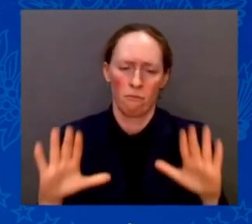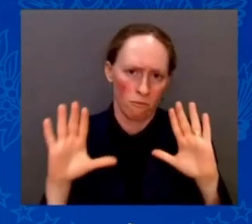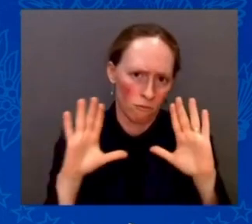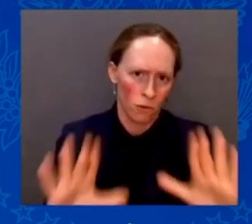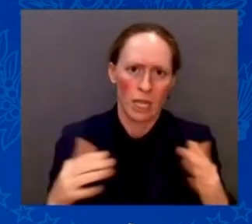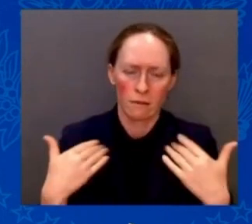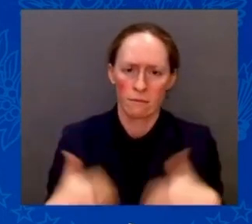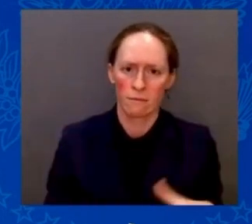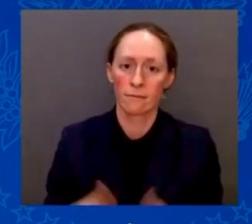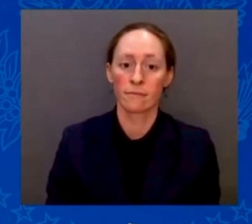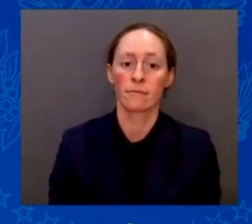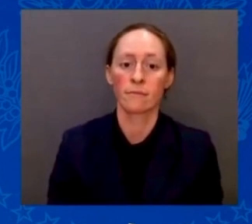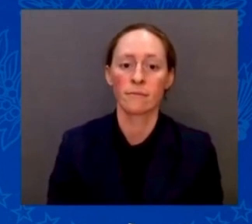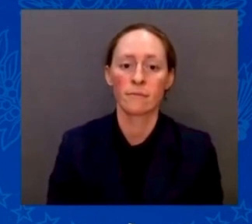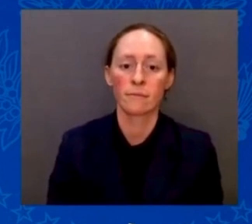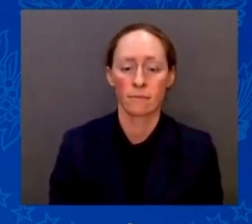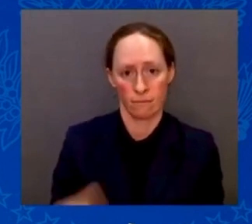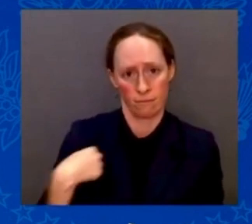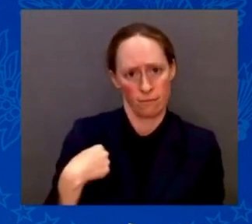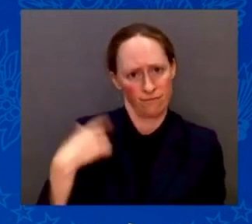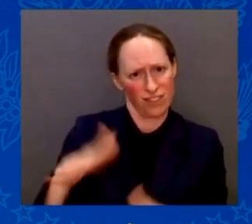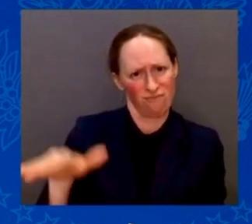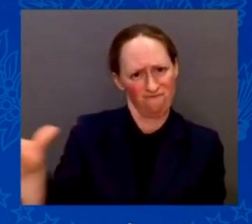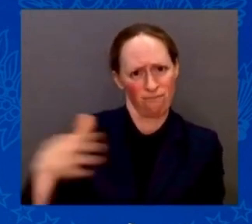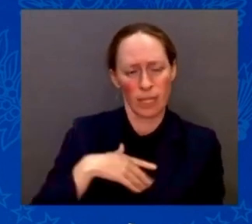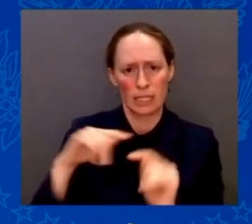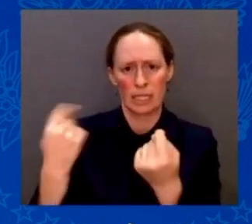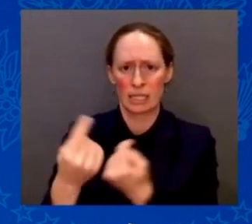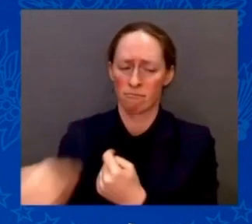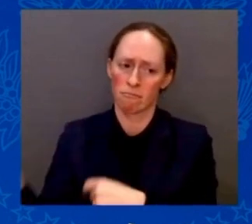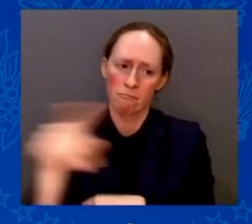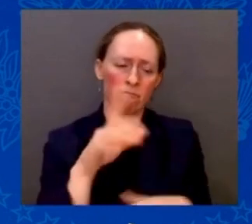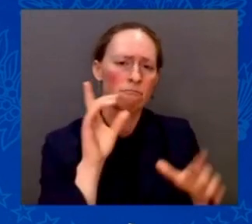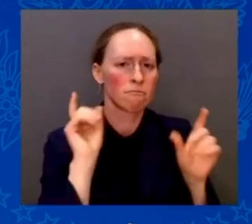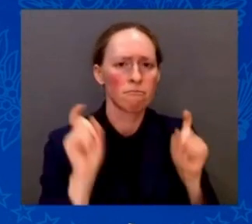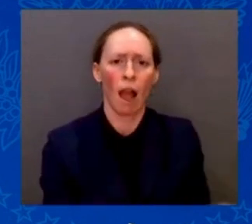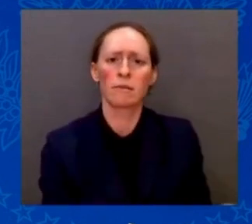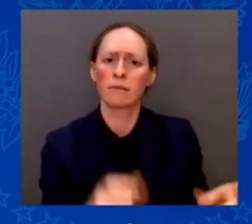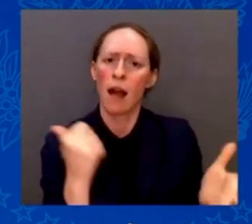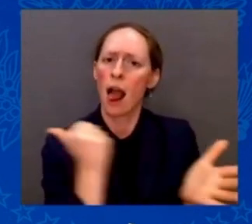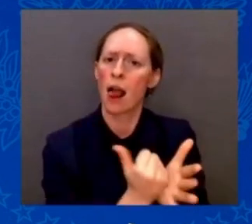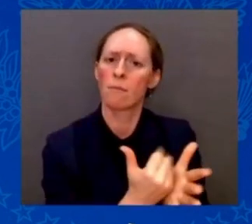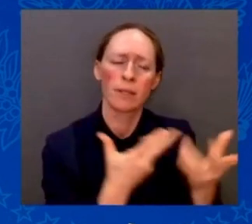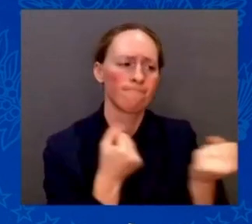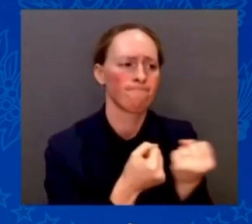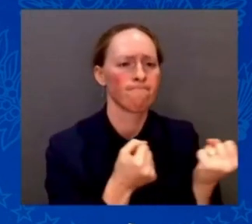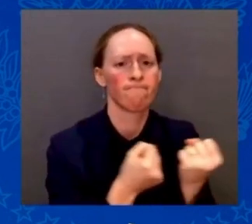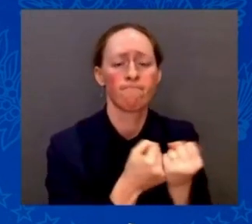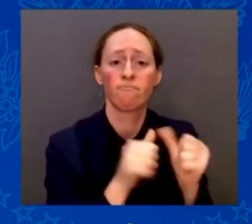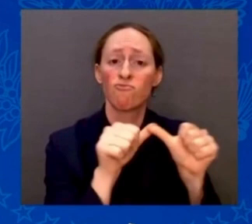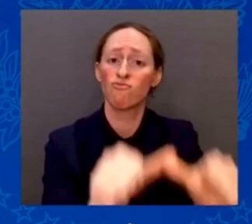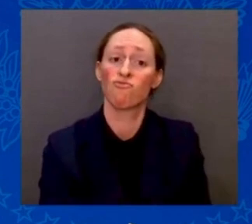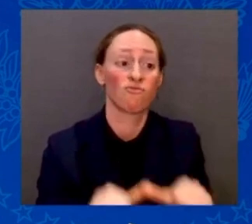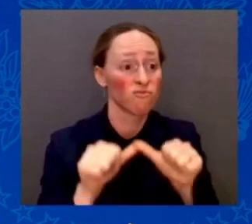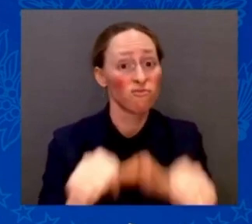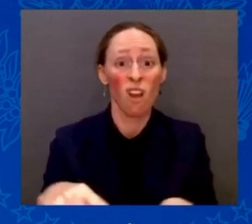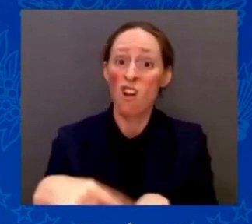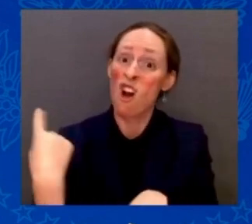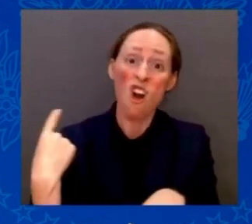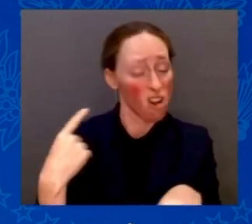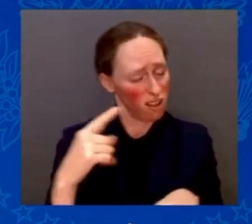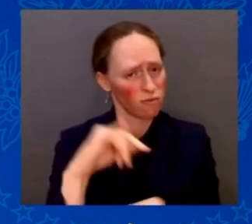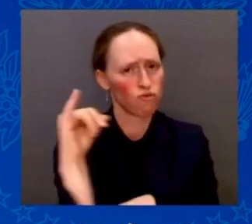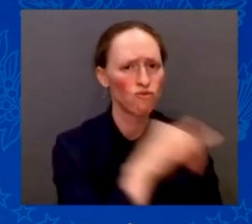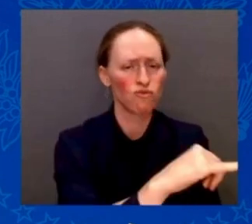as long as it takes to help Maui recover, rebuild in a way that respects and honors Hawaiian traditions